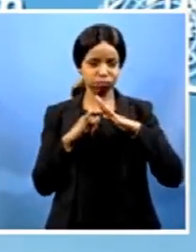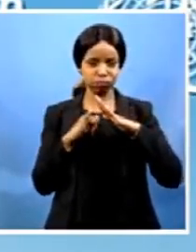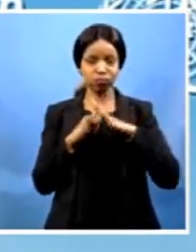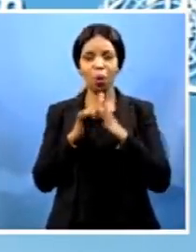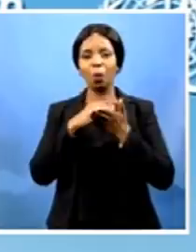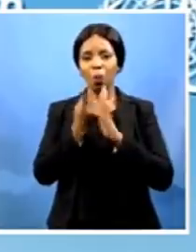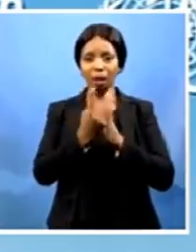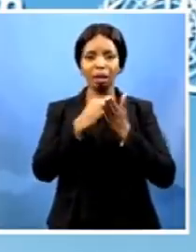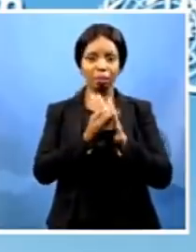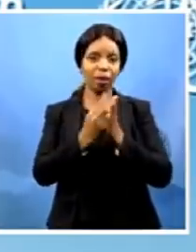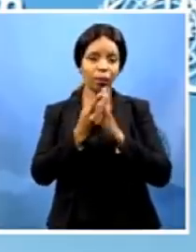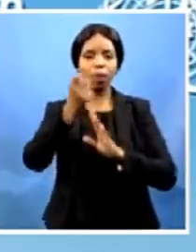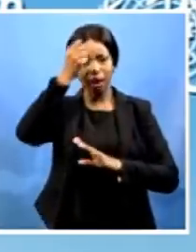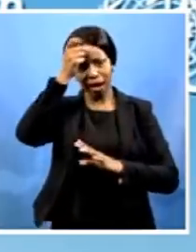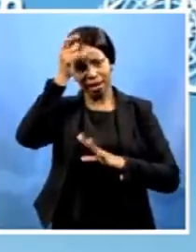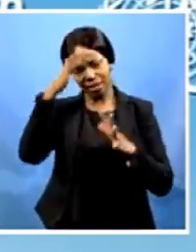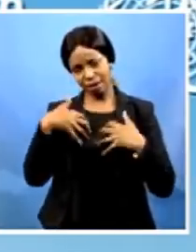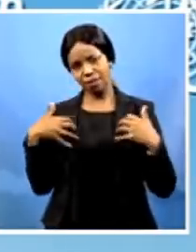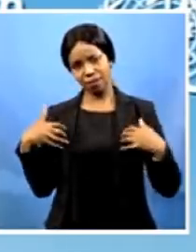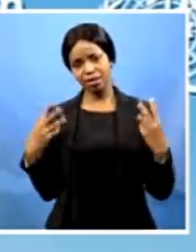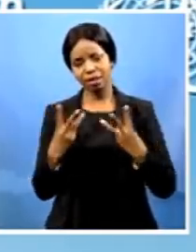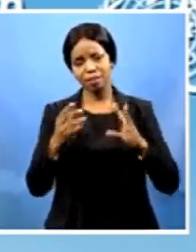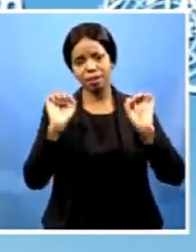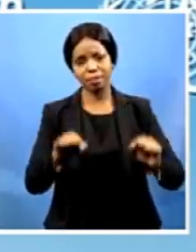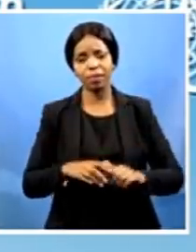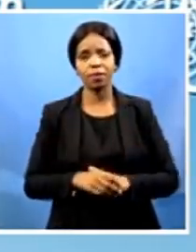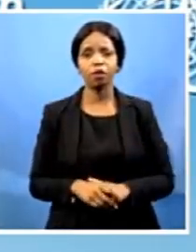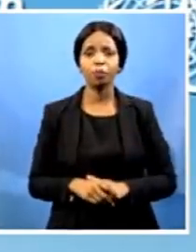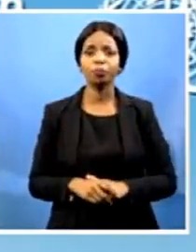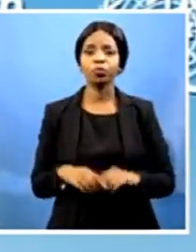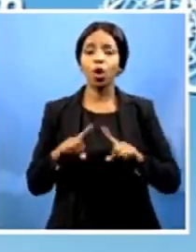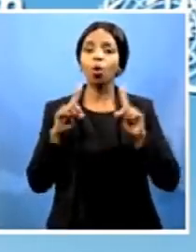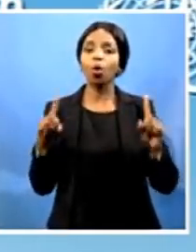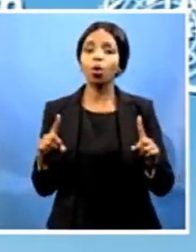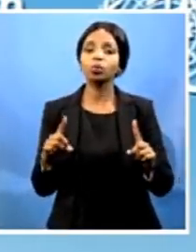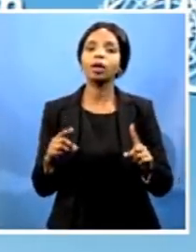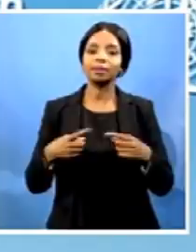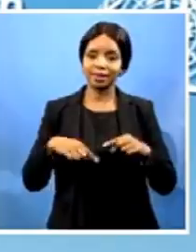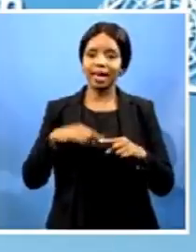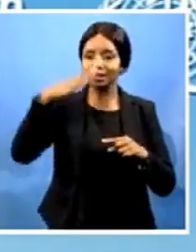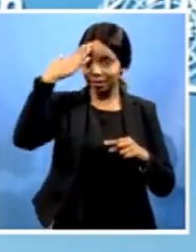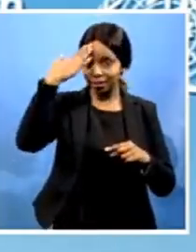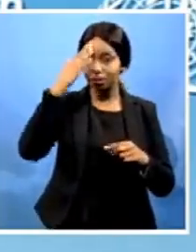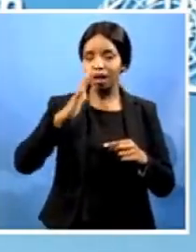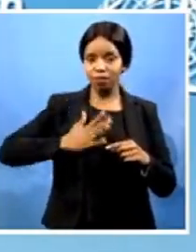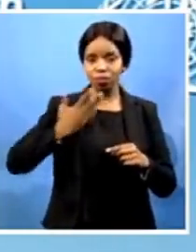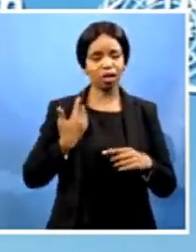People understandably want to get on with their lives because their lives and livelihoods are at